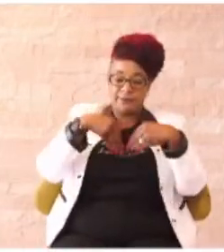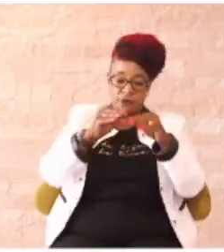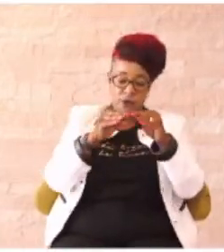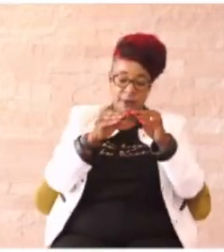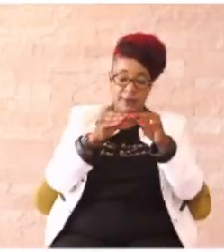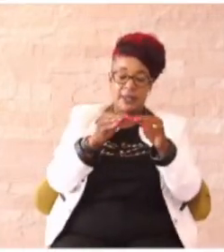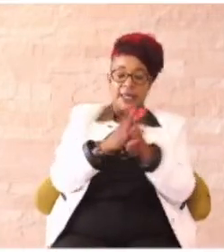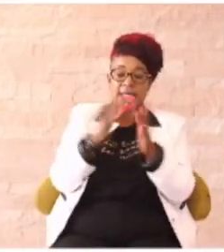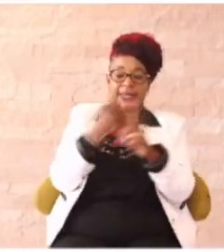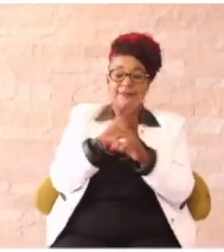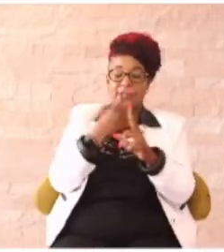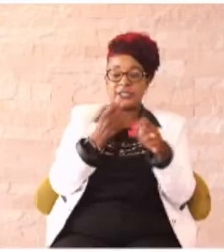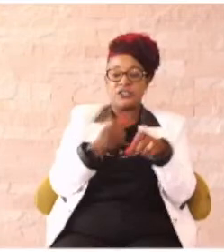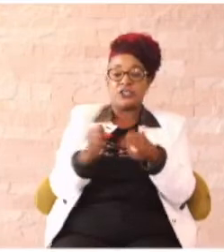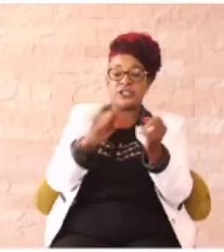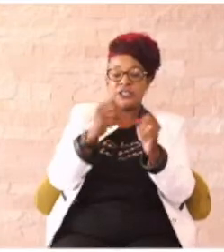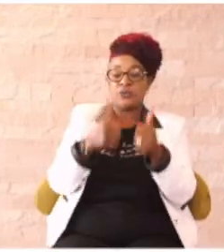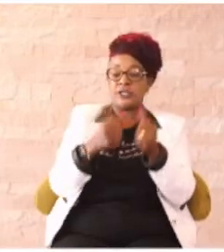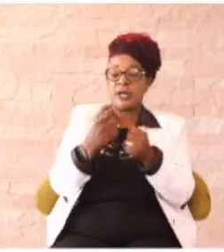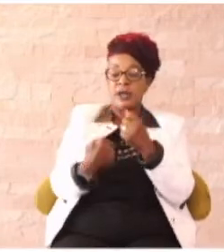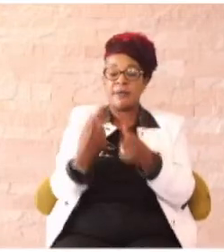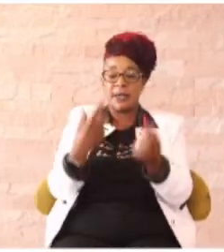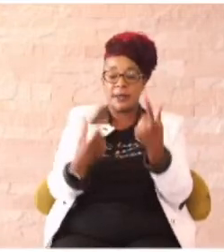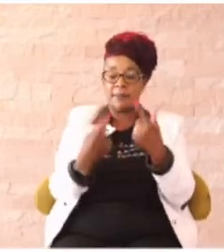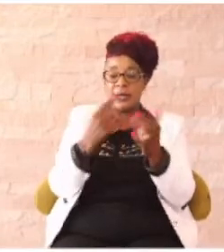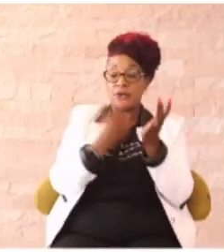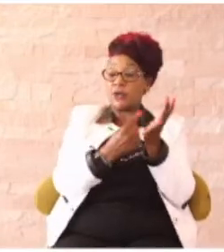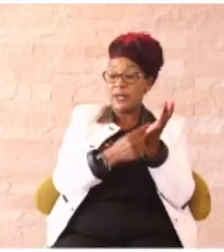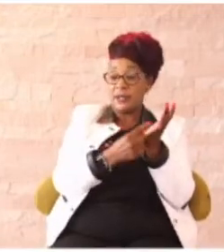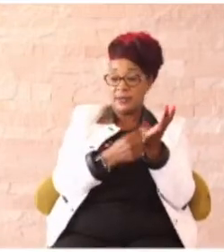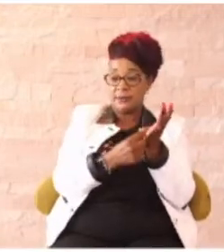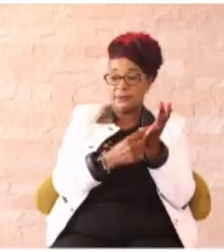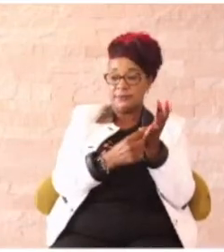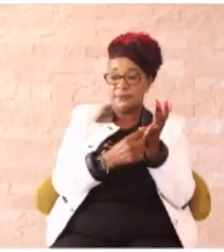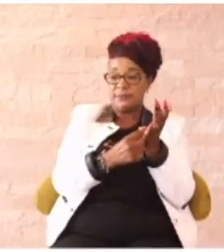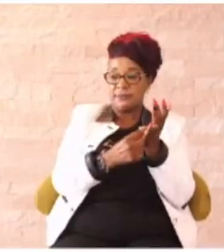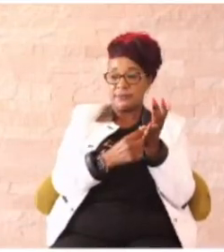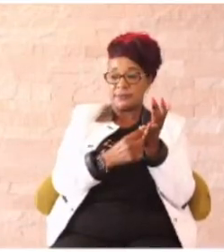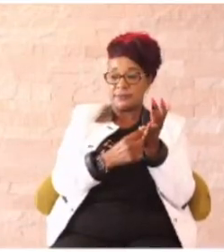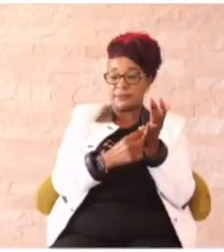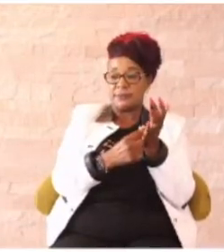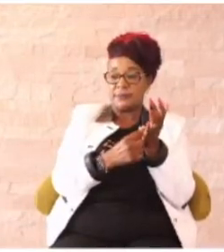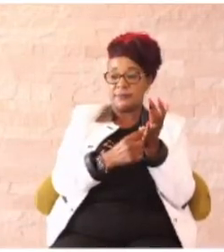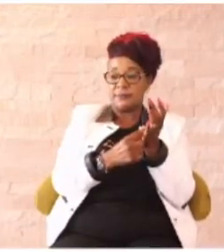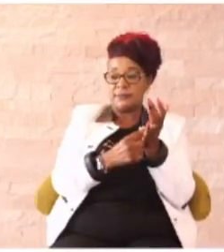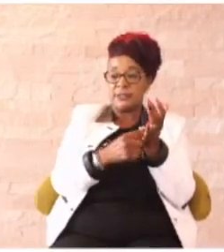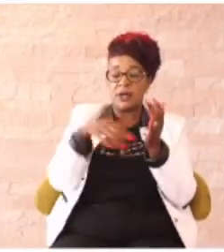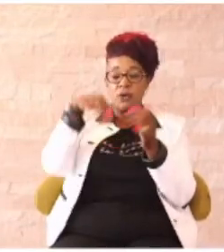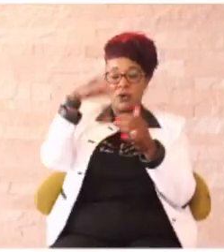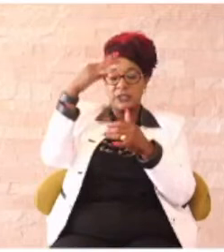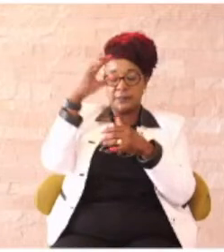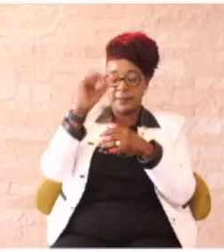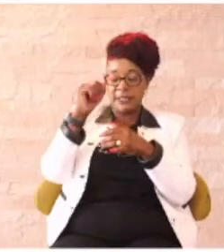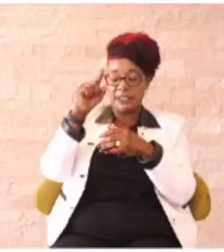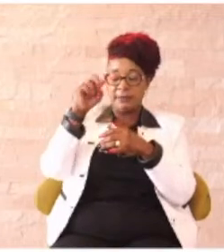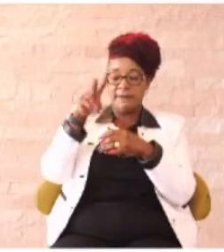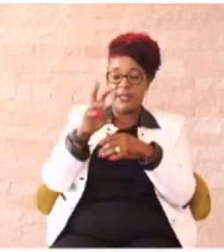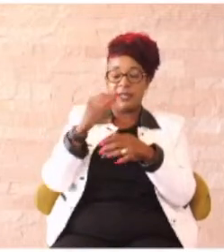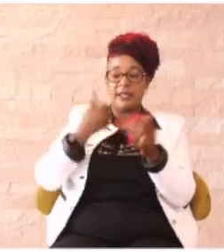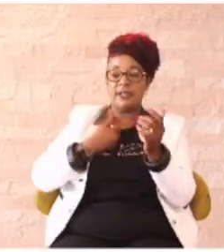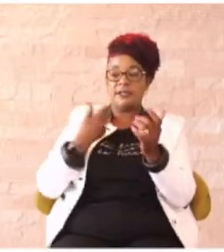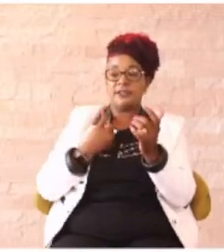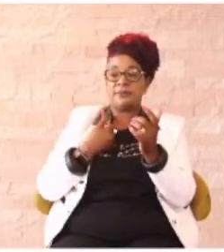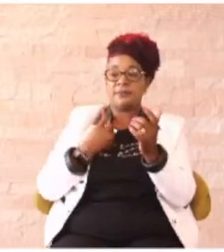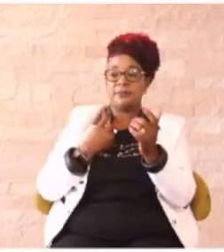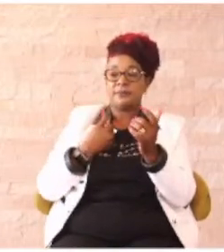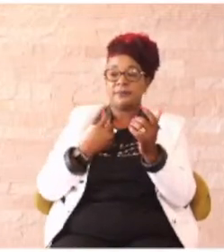different strategies they are coming up with. So in Uganda, alcoholism is one of the SGBV triggers.